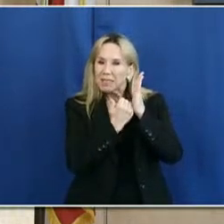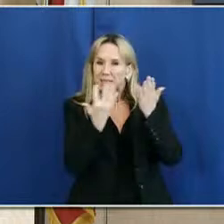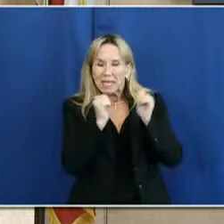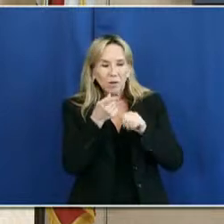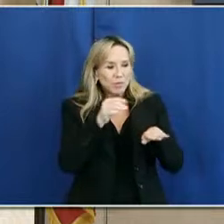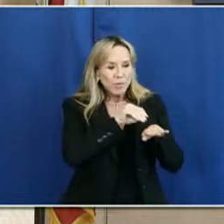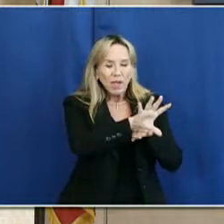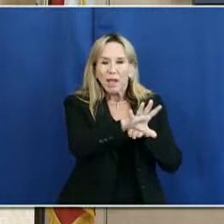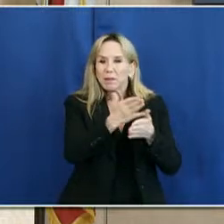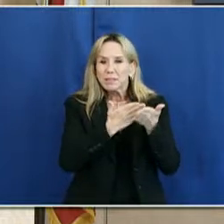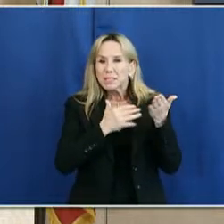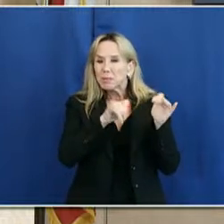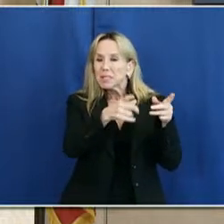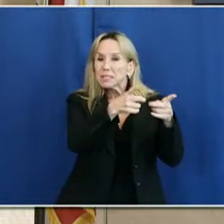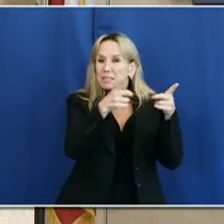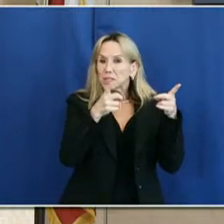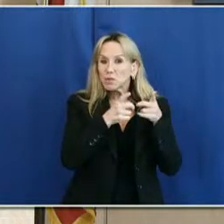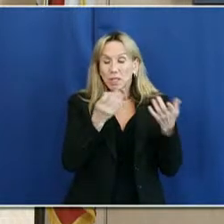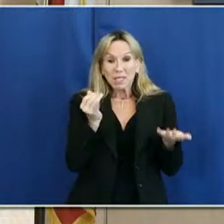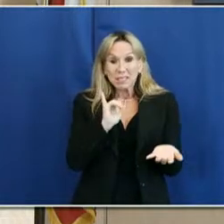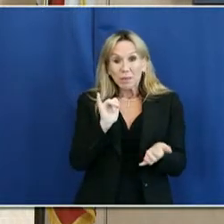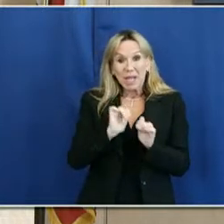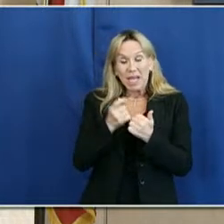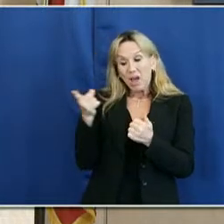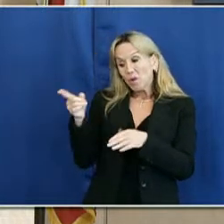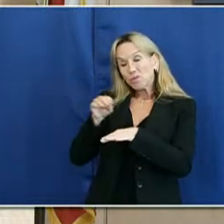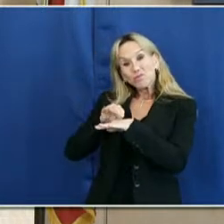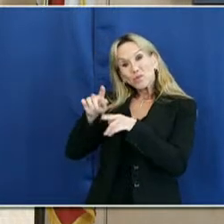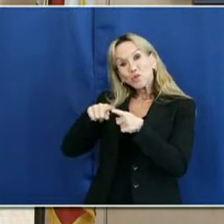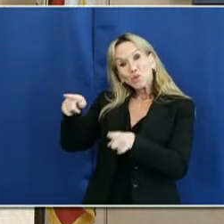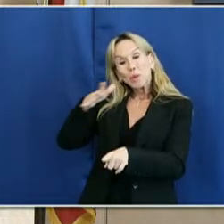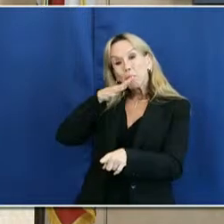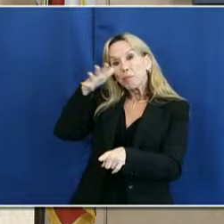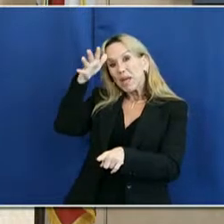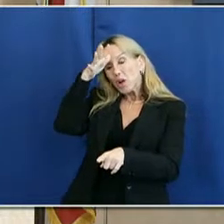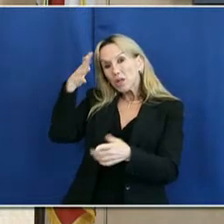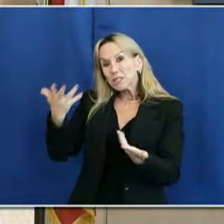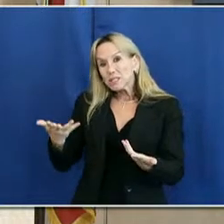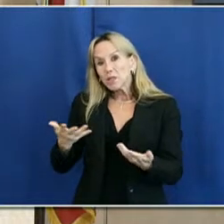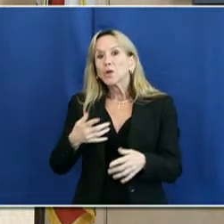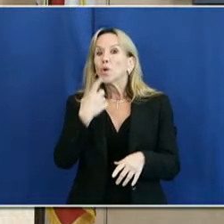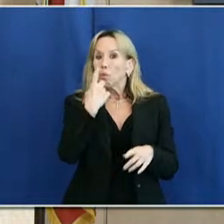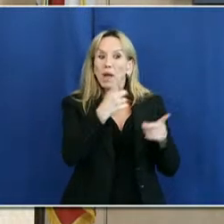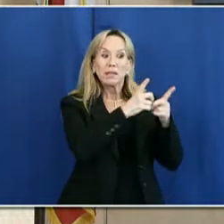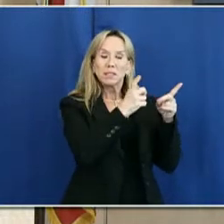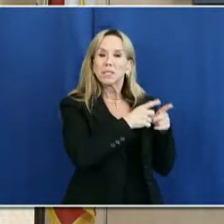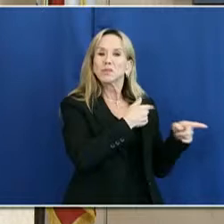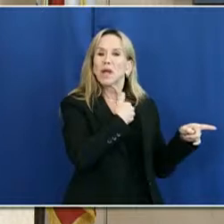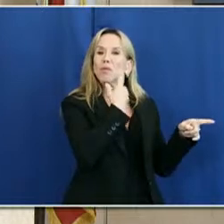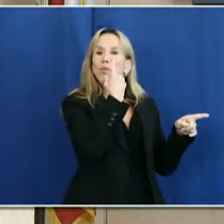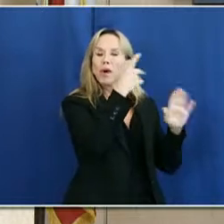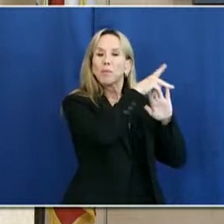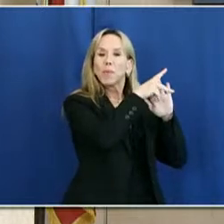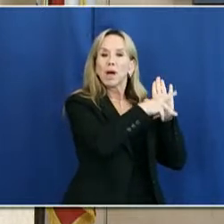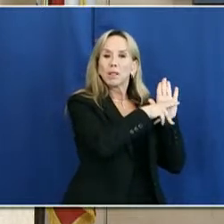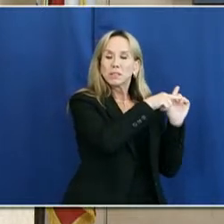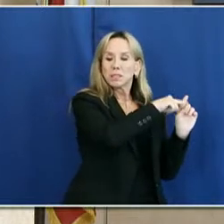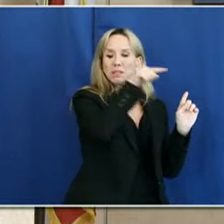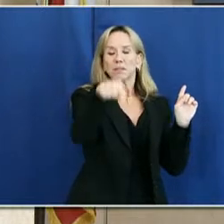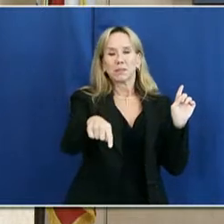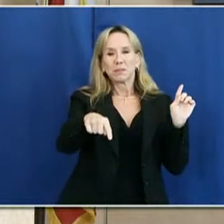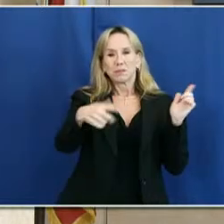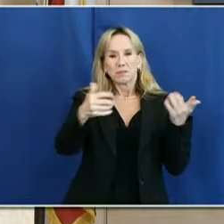to some of these districts, and for parents, how you're working to avoid this getting too unwieldy, where one district has one policy that's so close to another